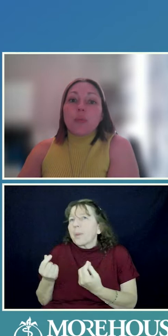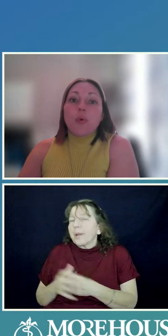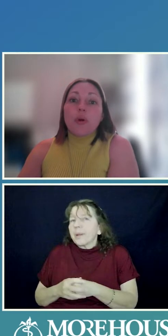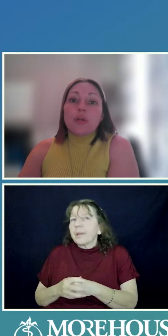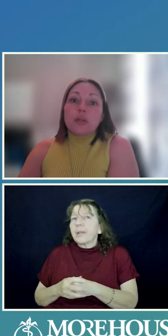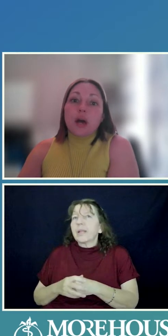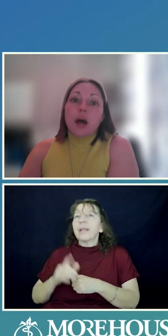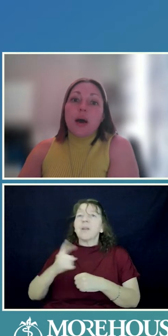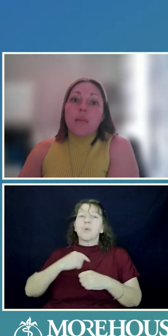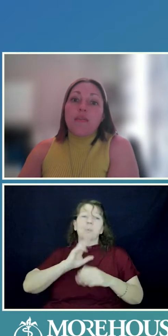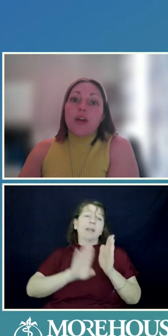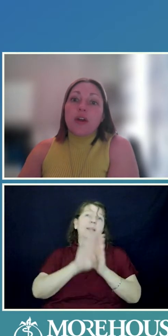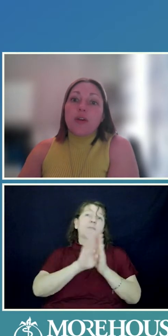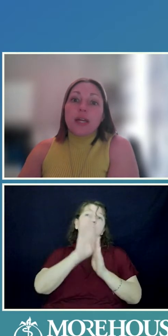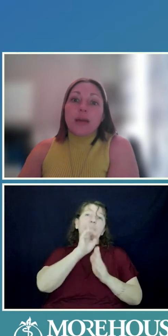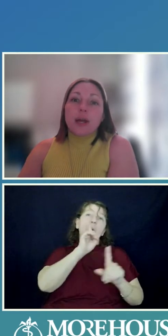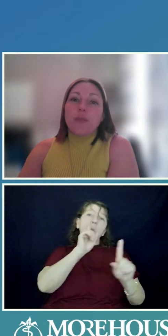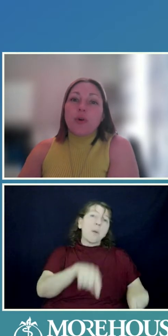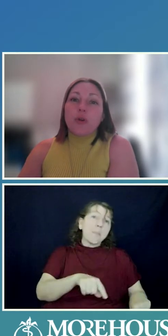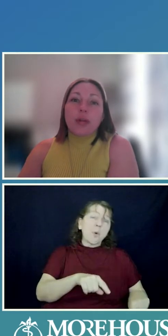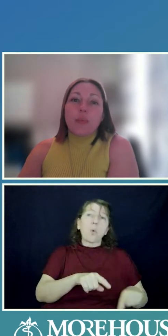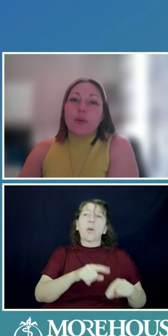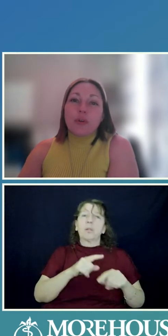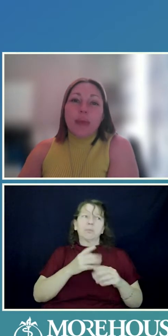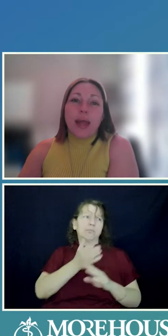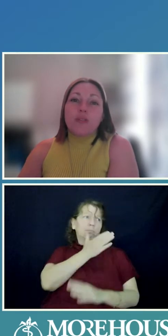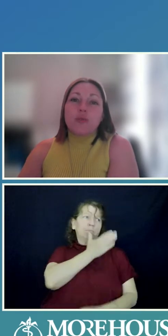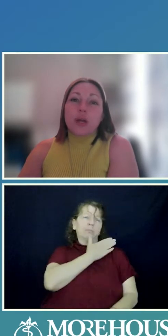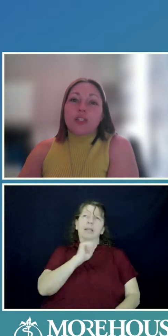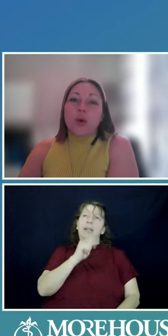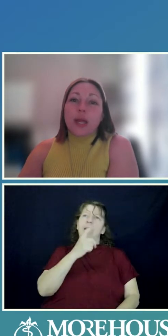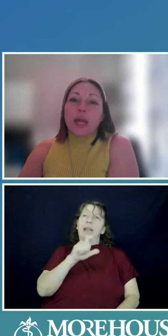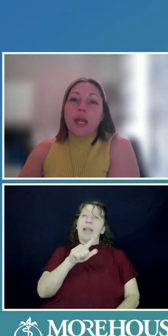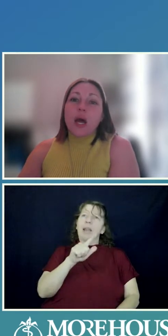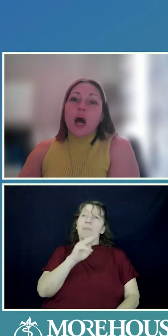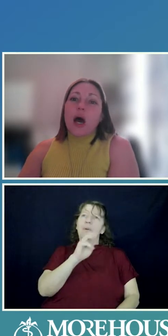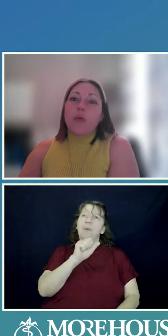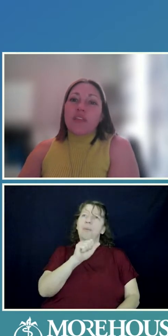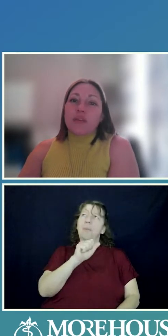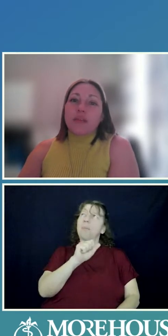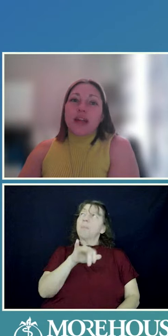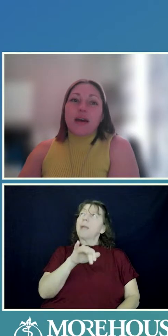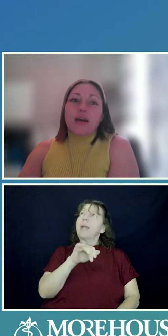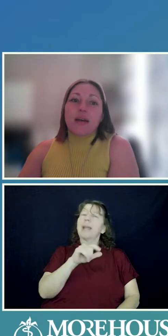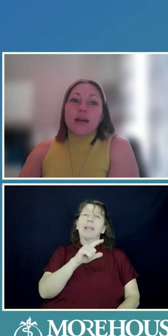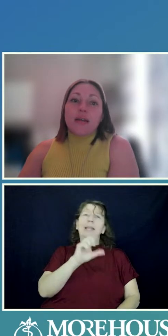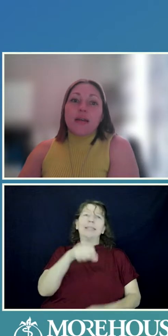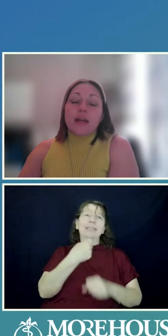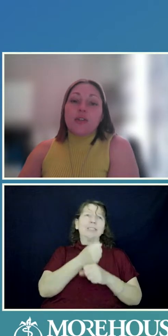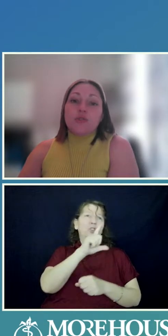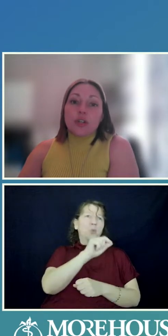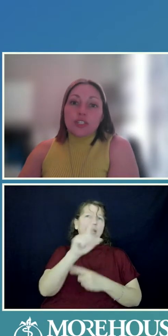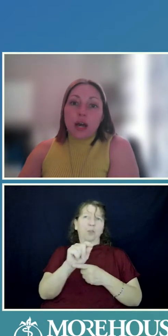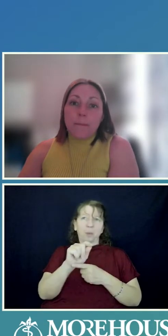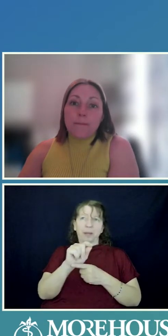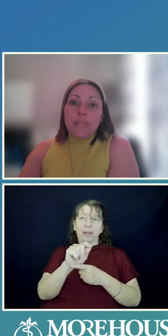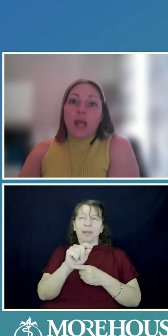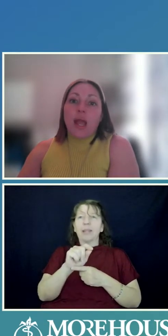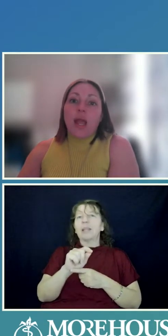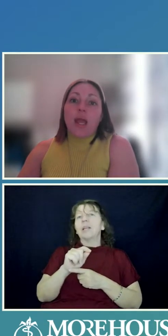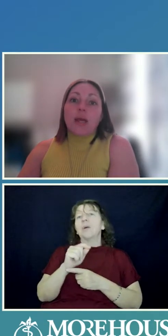research report very early, April or May of 2020, with some data in